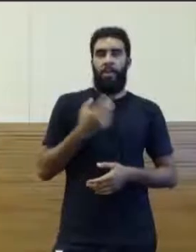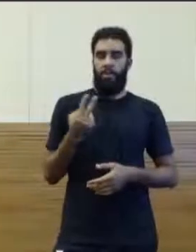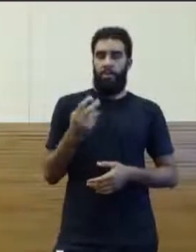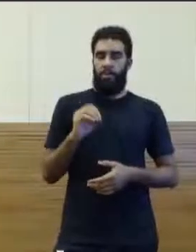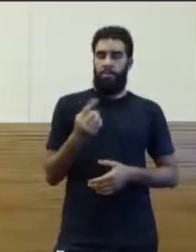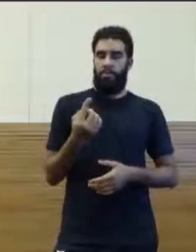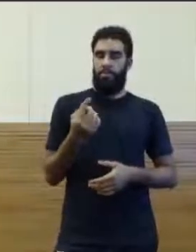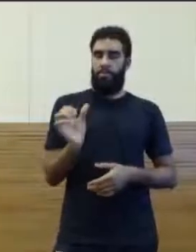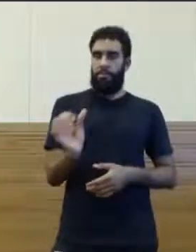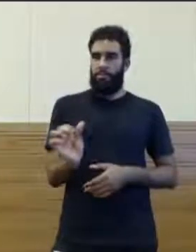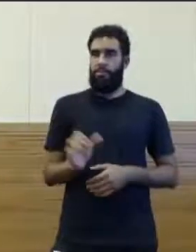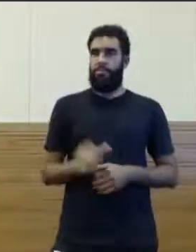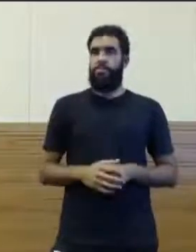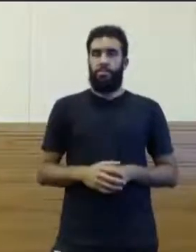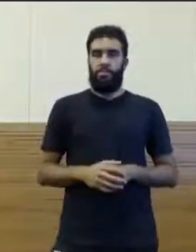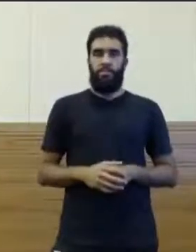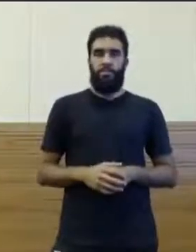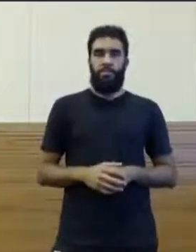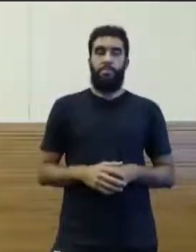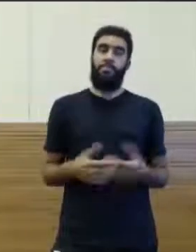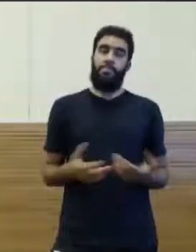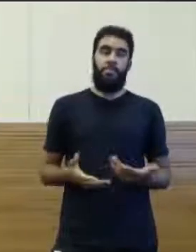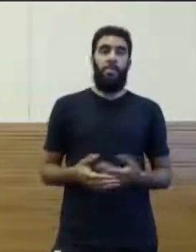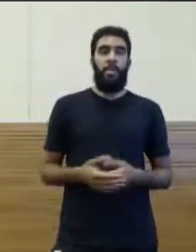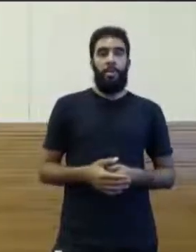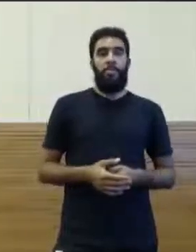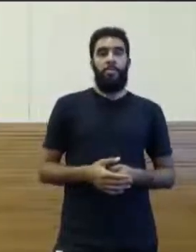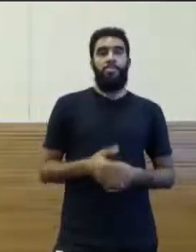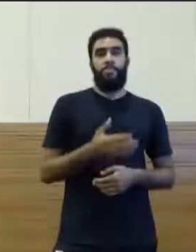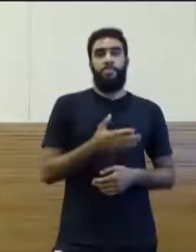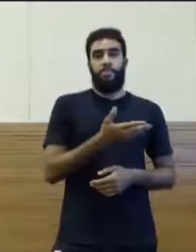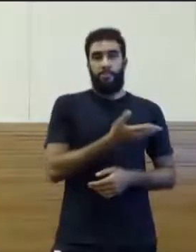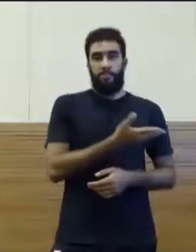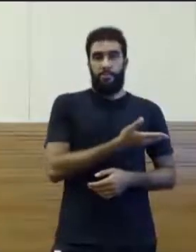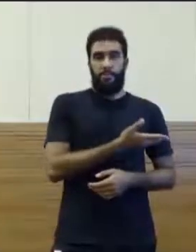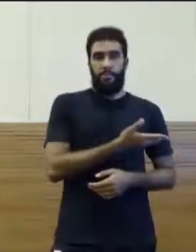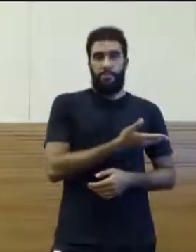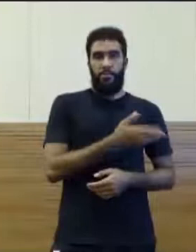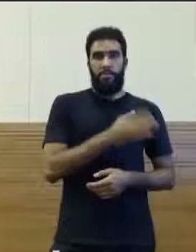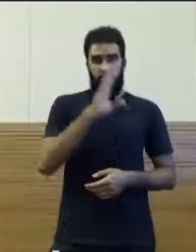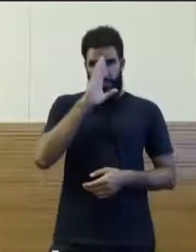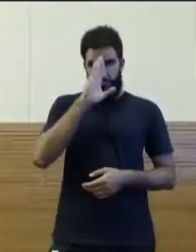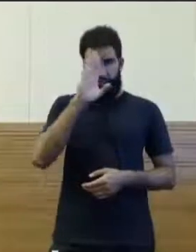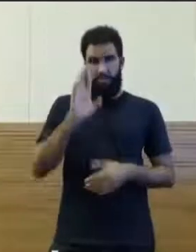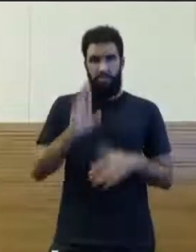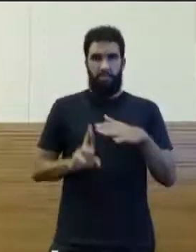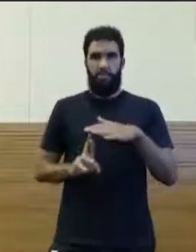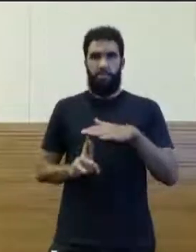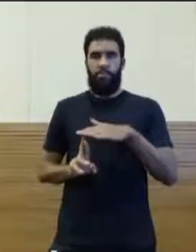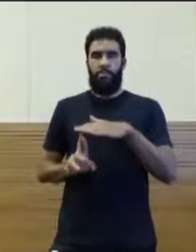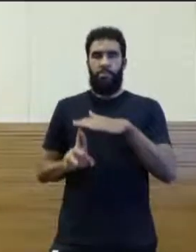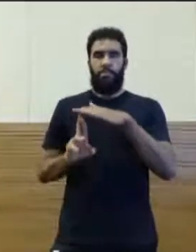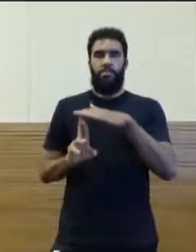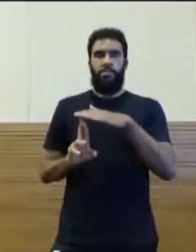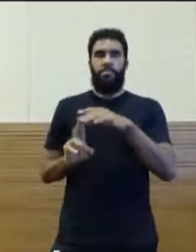This was publicized in the end of December. And these are the main